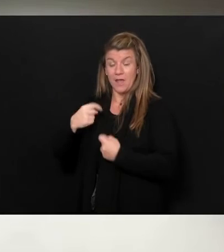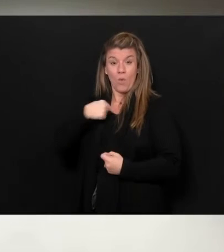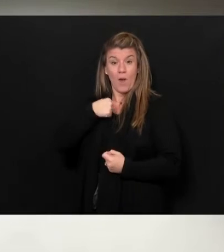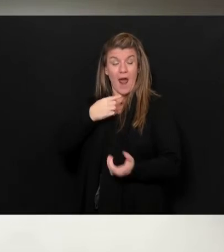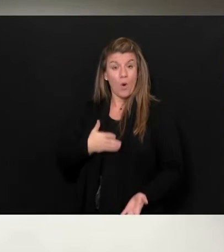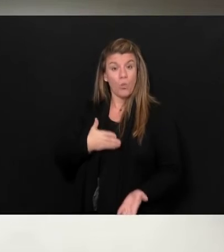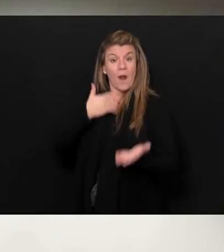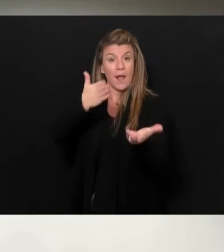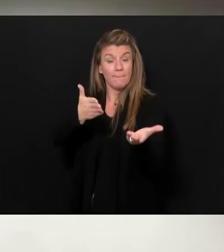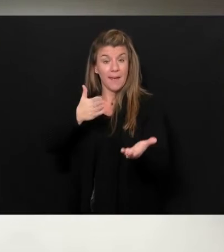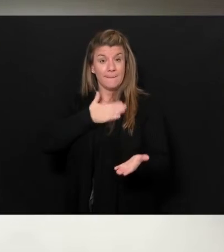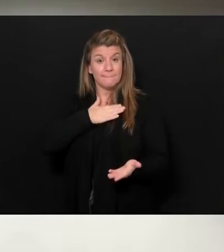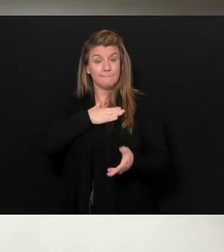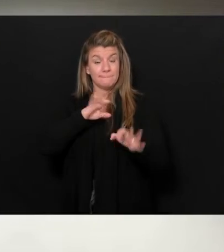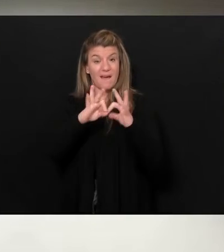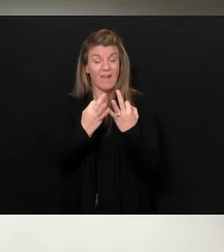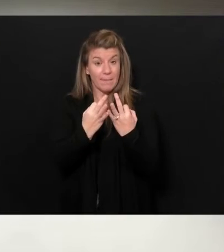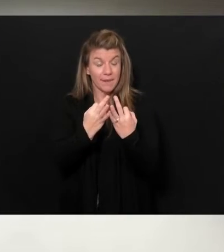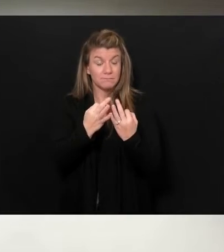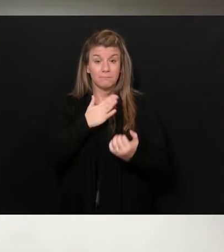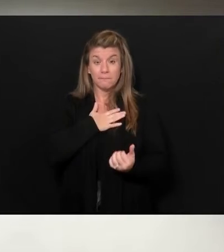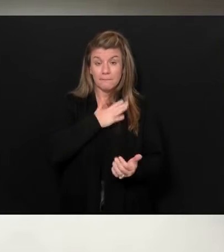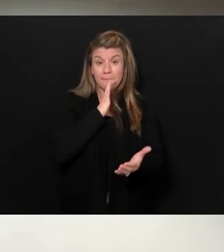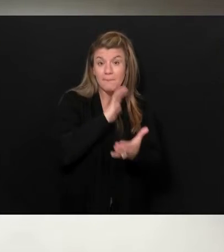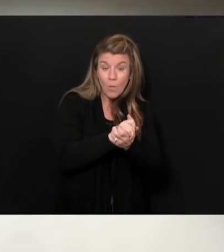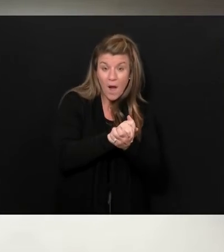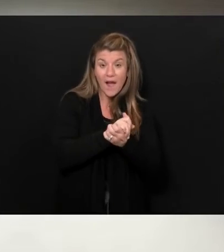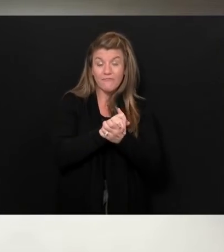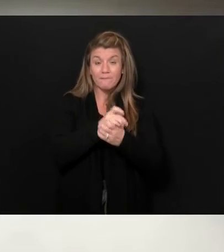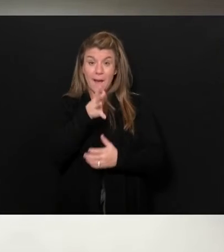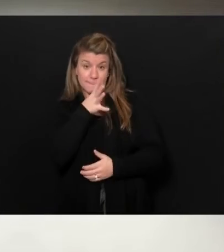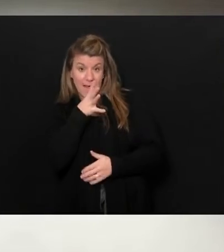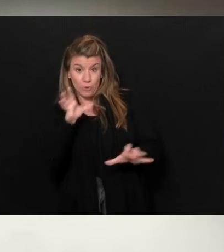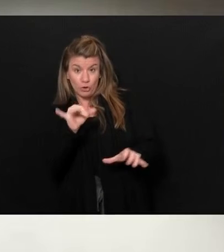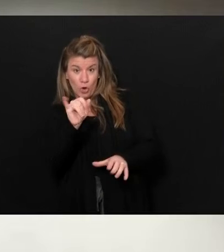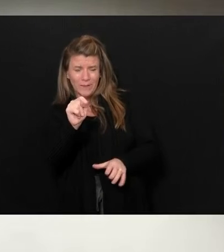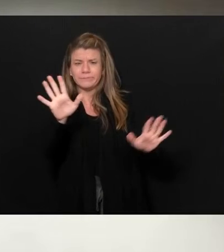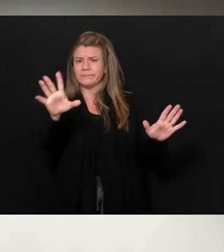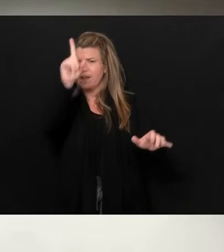my family, particularly my wife and my mother, get it? And